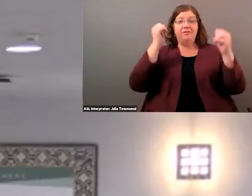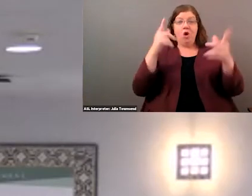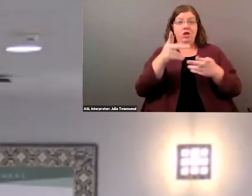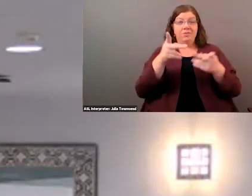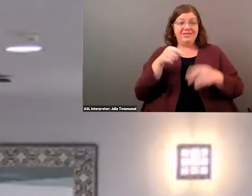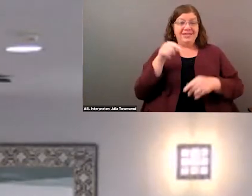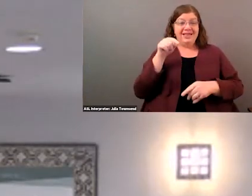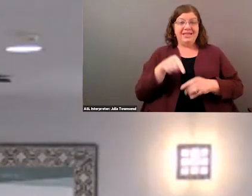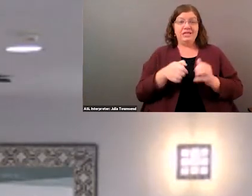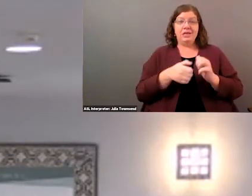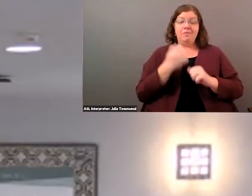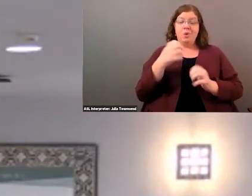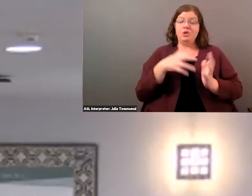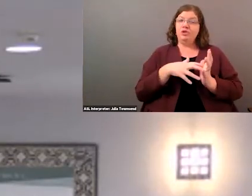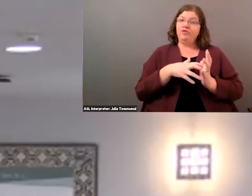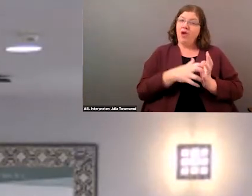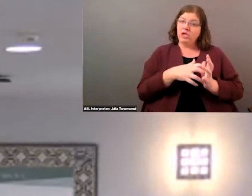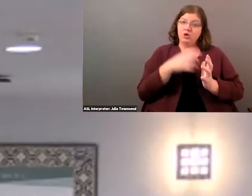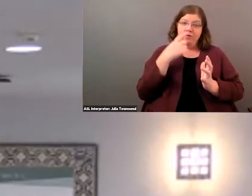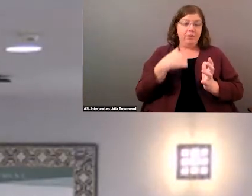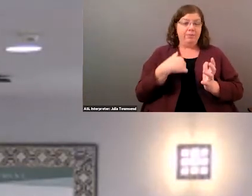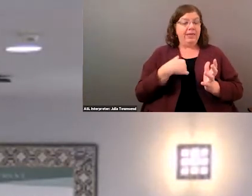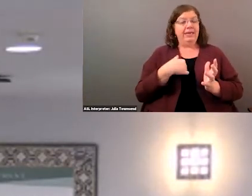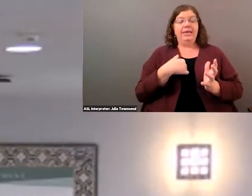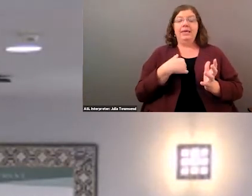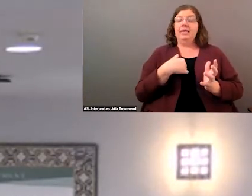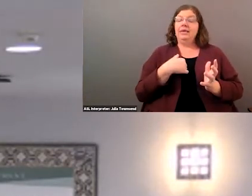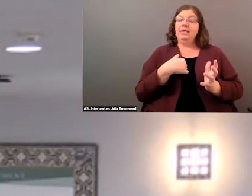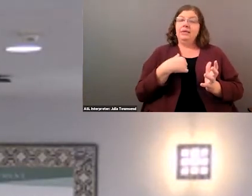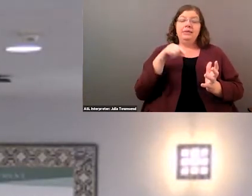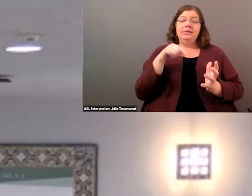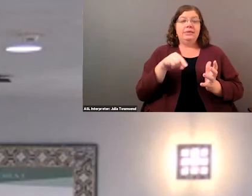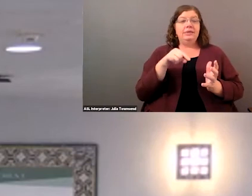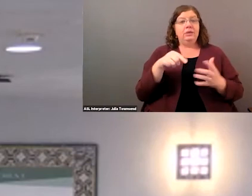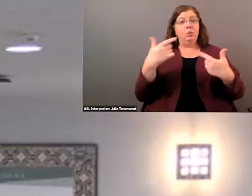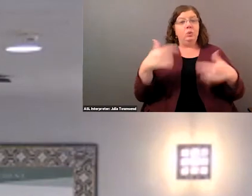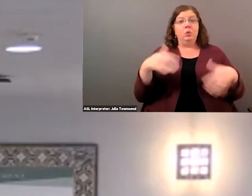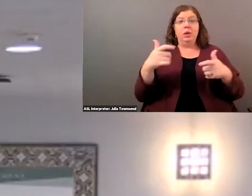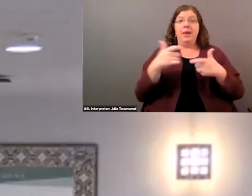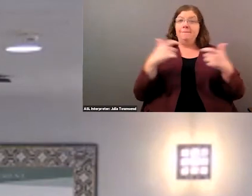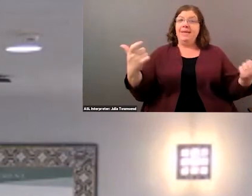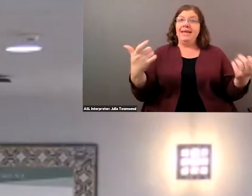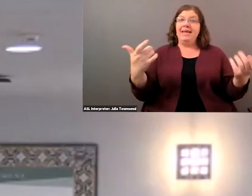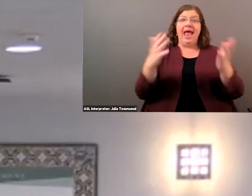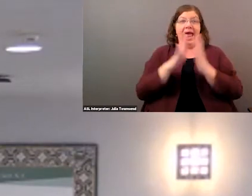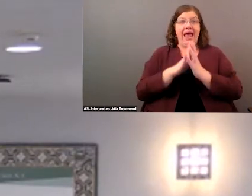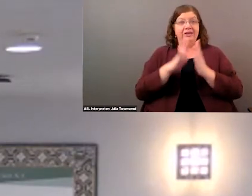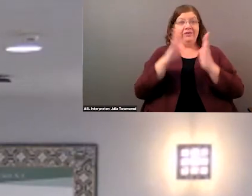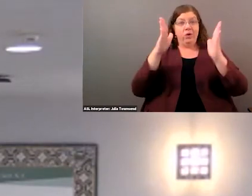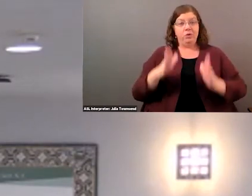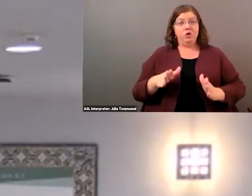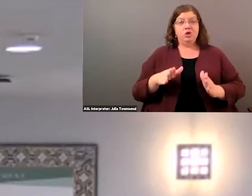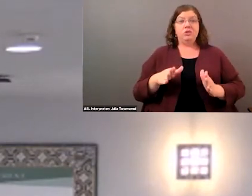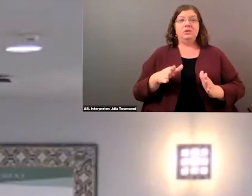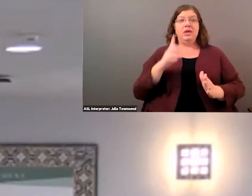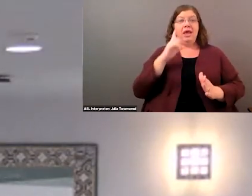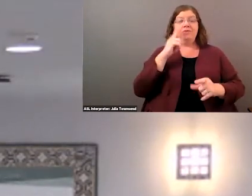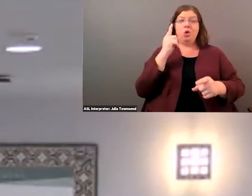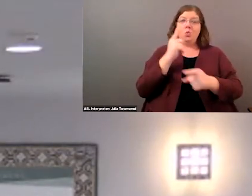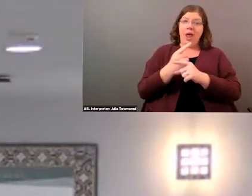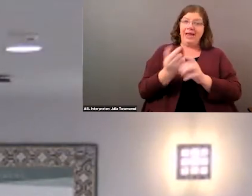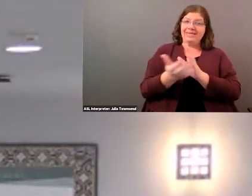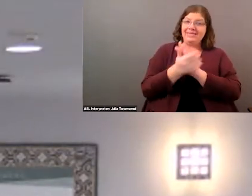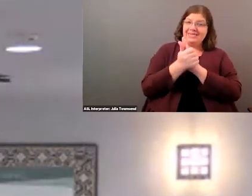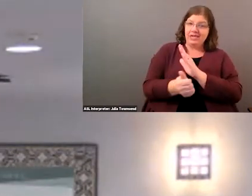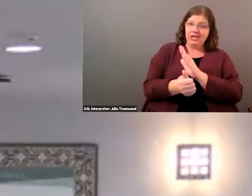pretty big ask for someone to have the right kind of skills to interact from K to 8. I'm